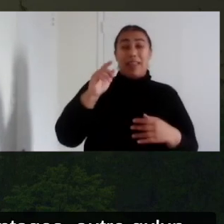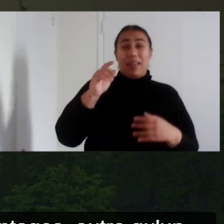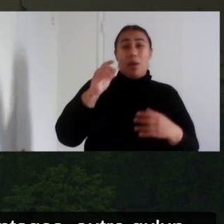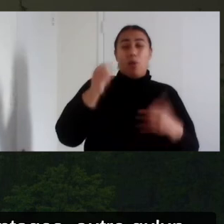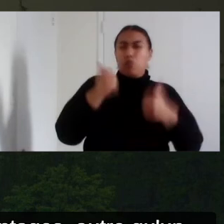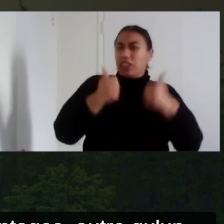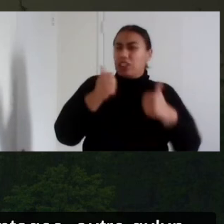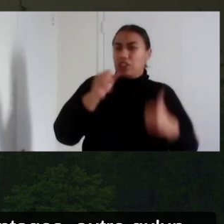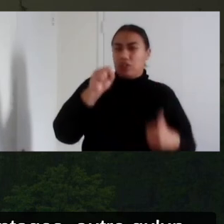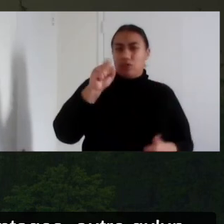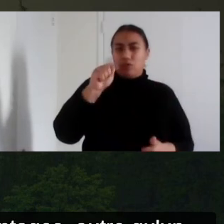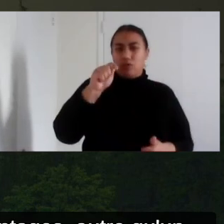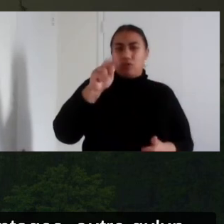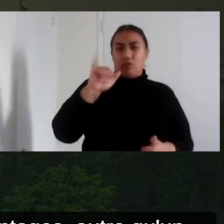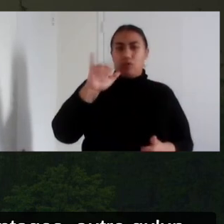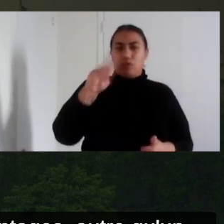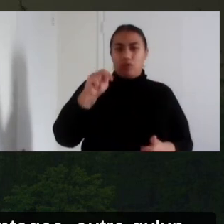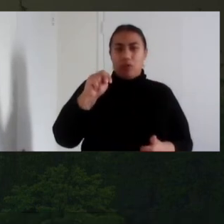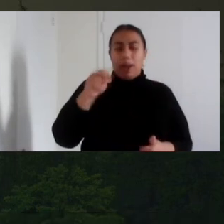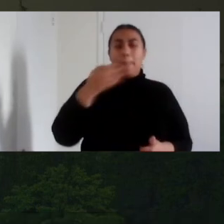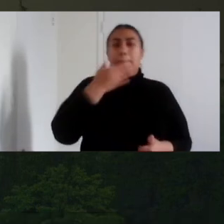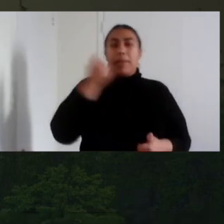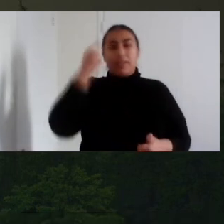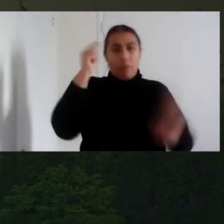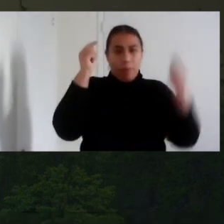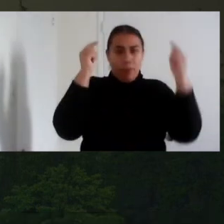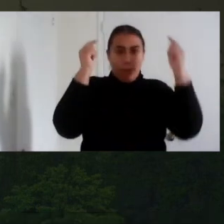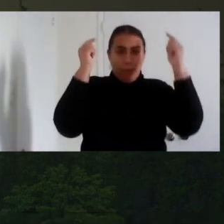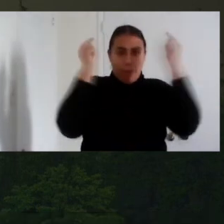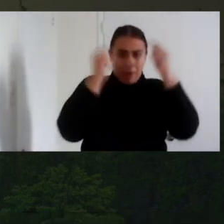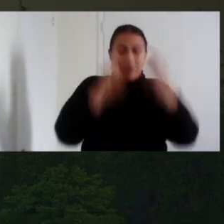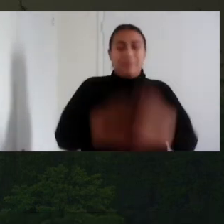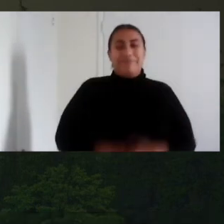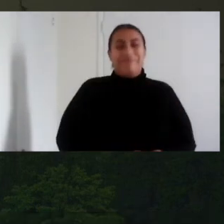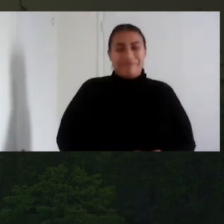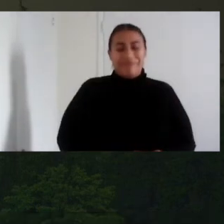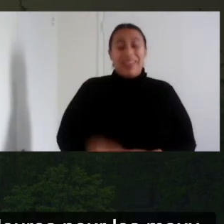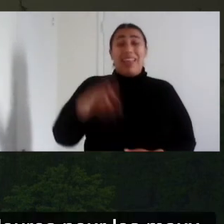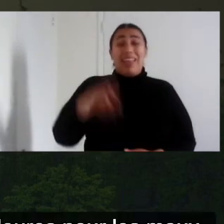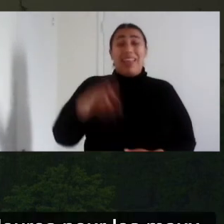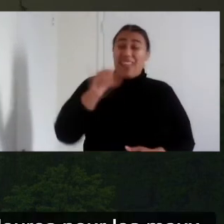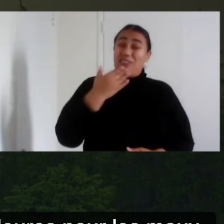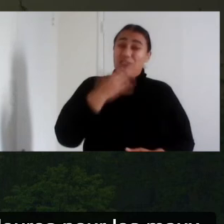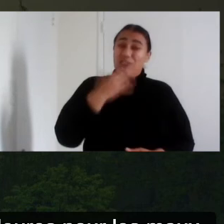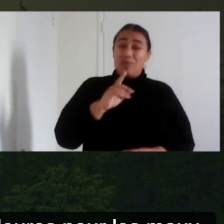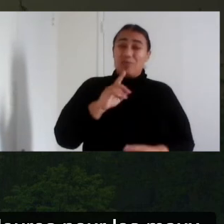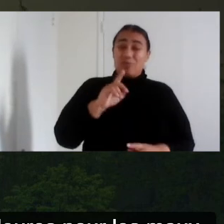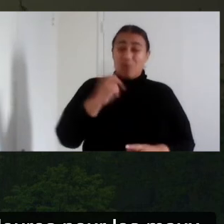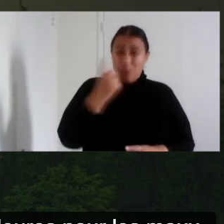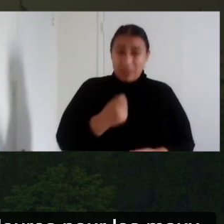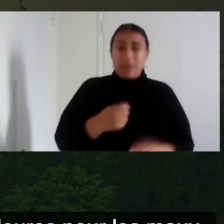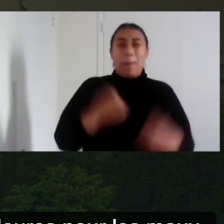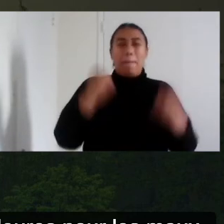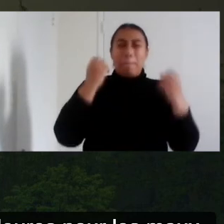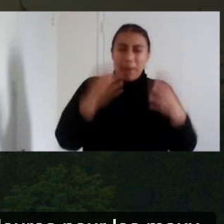a different strain of CBD to see if there's any more benefit other than pain relief. So excellent question. The next question is, what strains are best